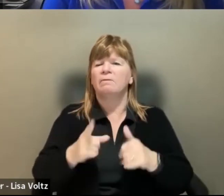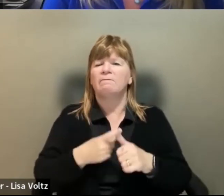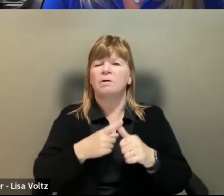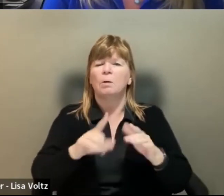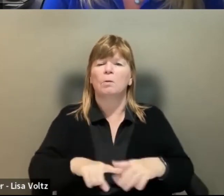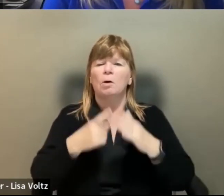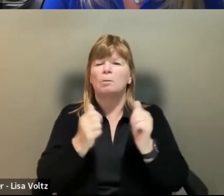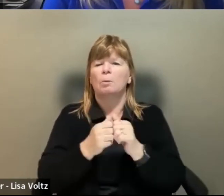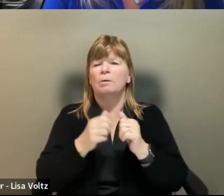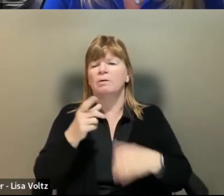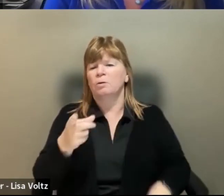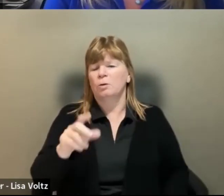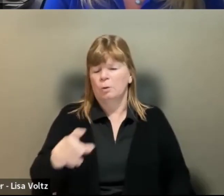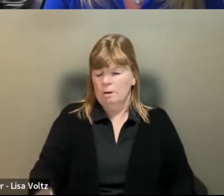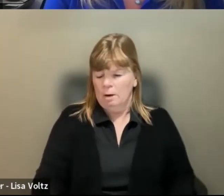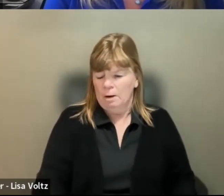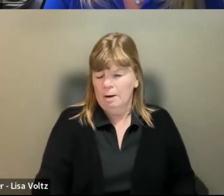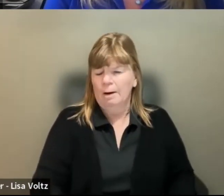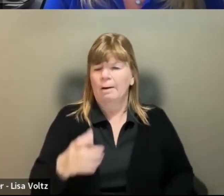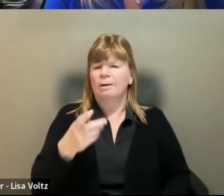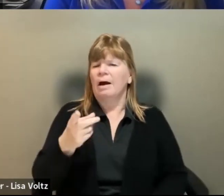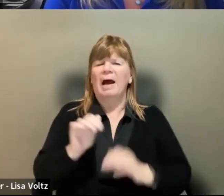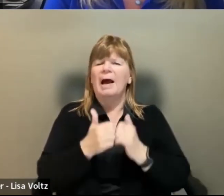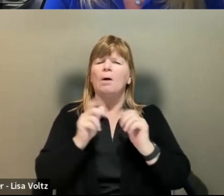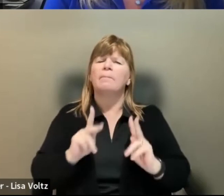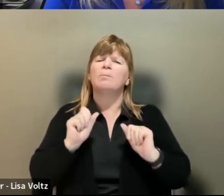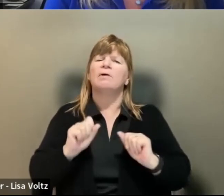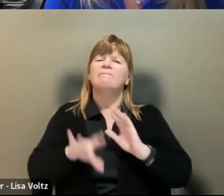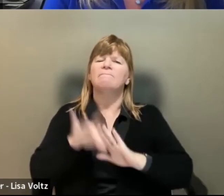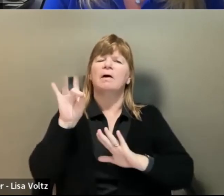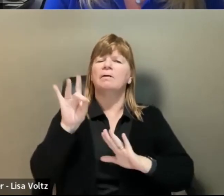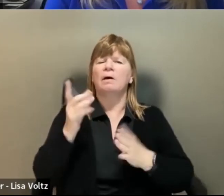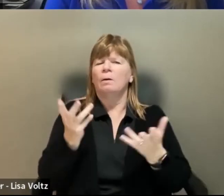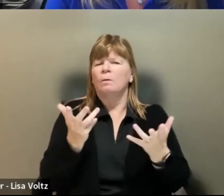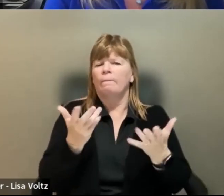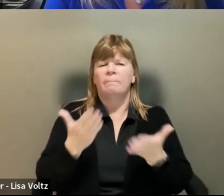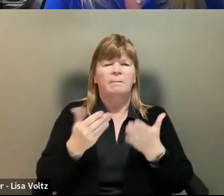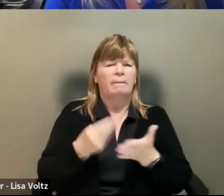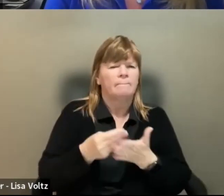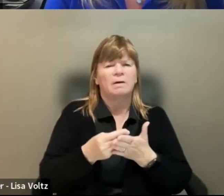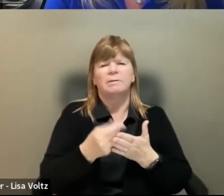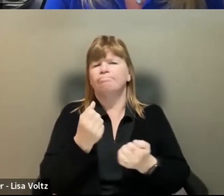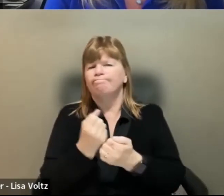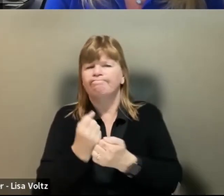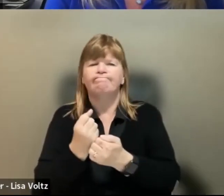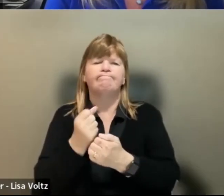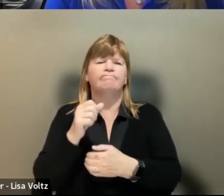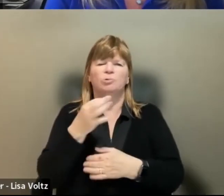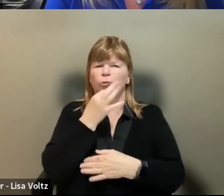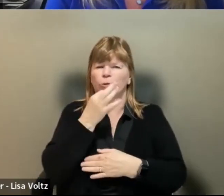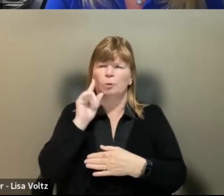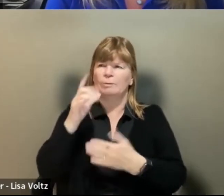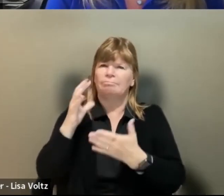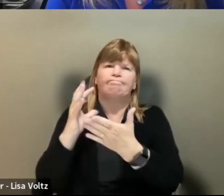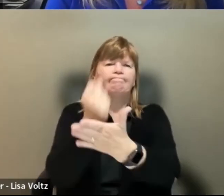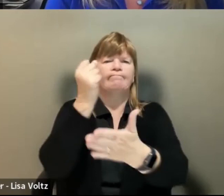you, Nasini. How can folks find out when there might be some funding or resources coming down that they can take advantage